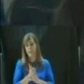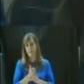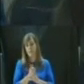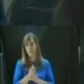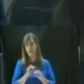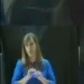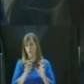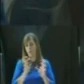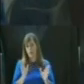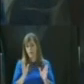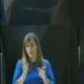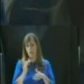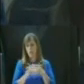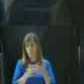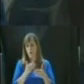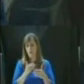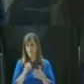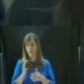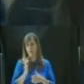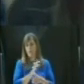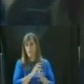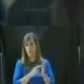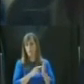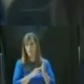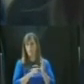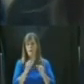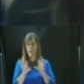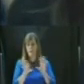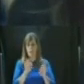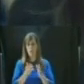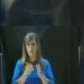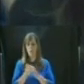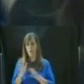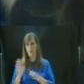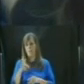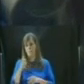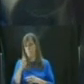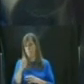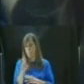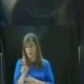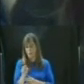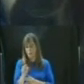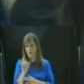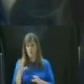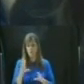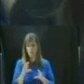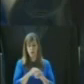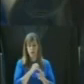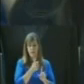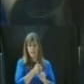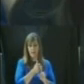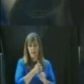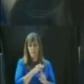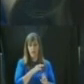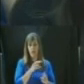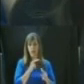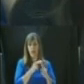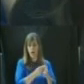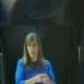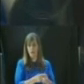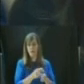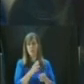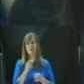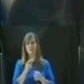transparent process by which advisory committee representatives can be selected by peers. This should include self-nominations and nominations